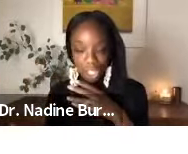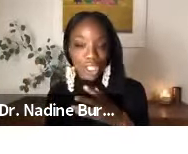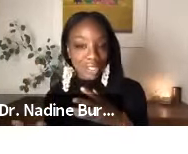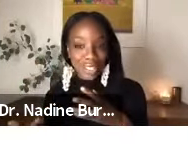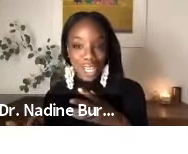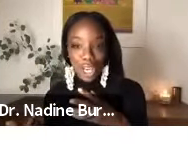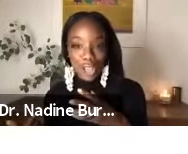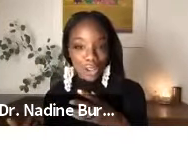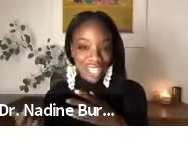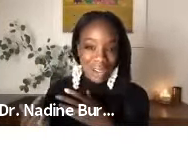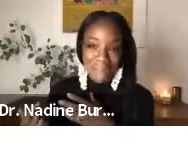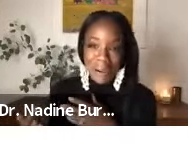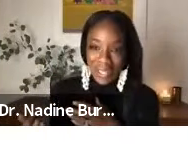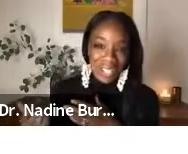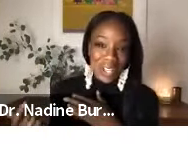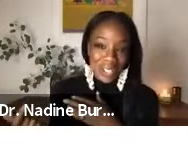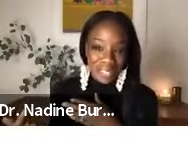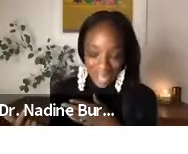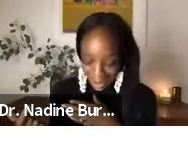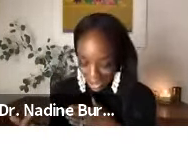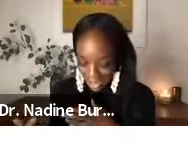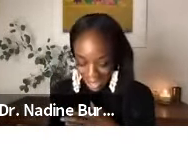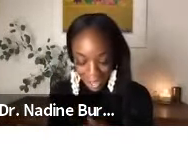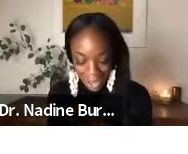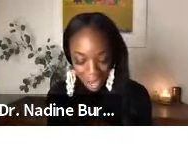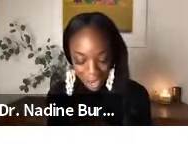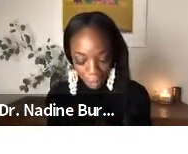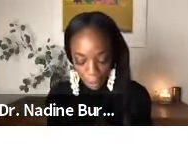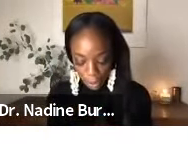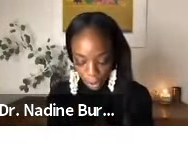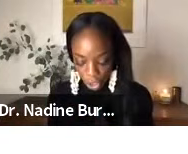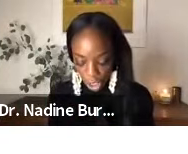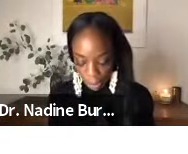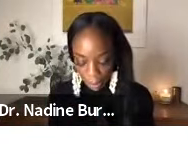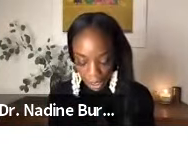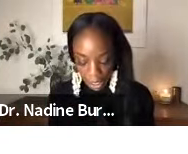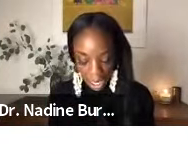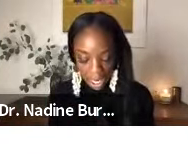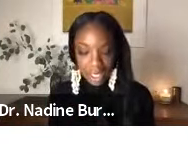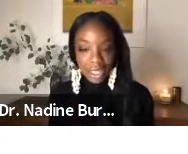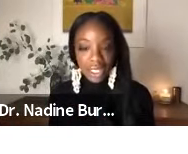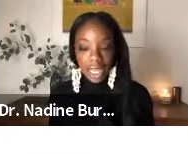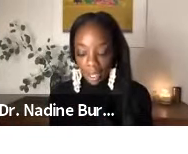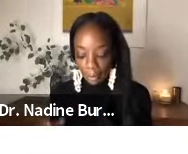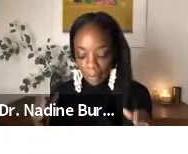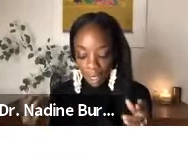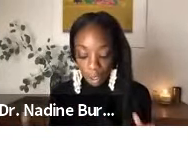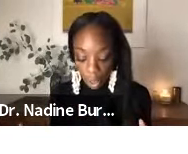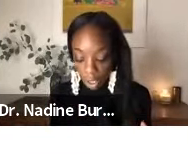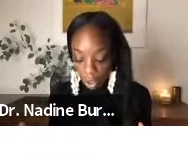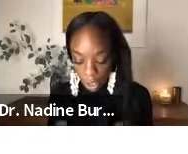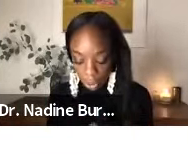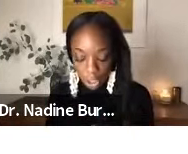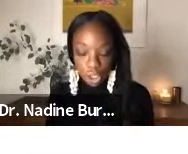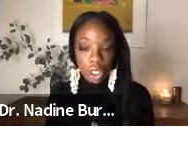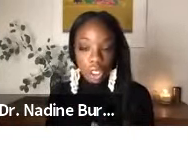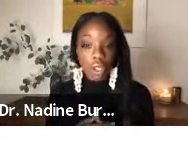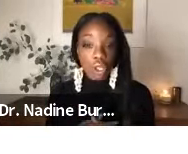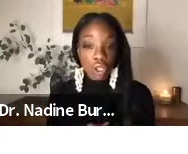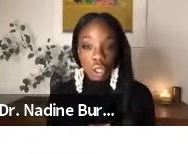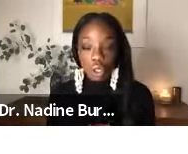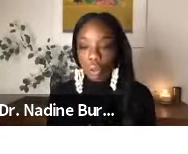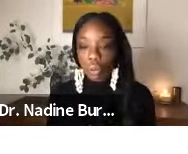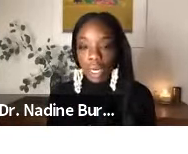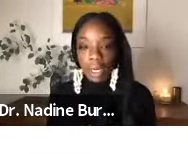the other part, the long-term care partnership? And a great